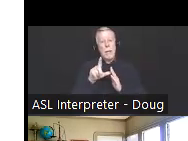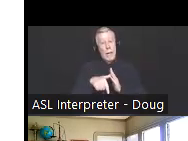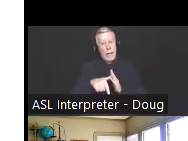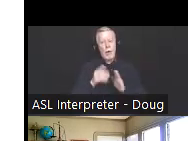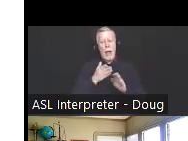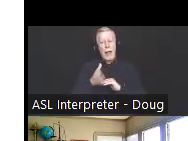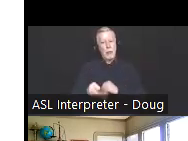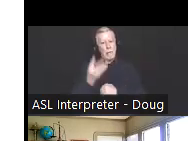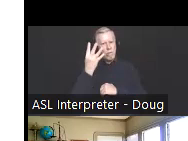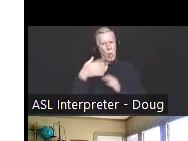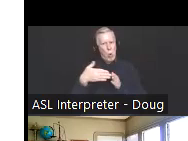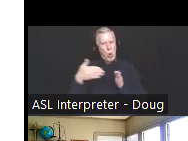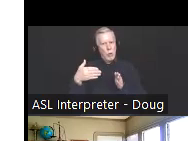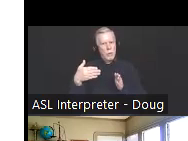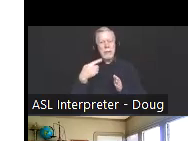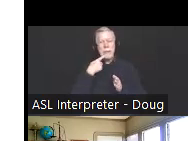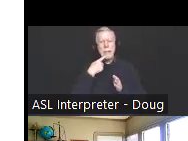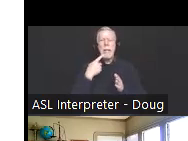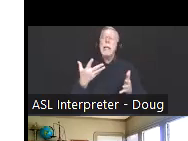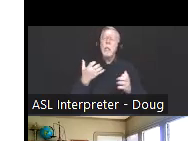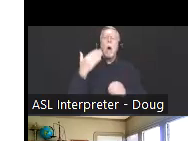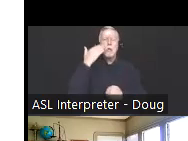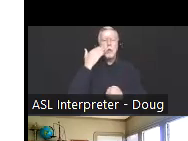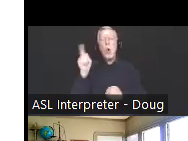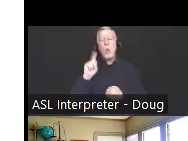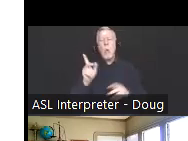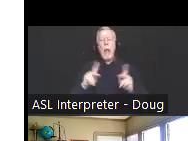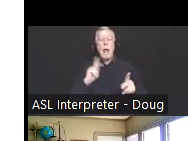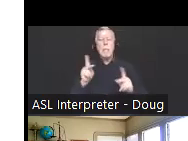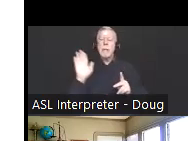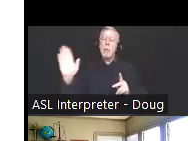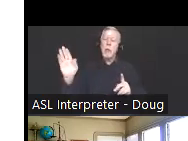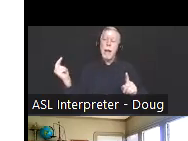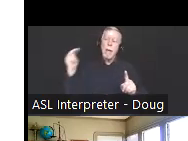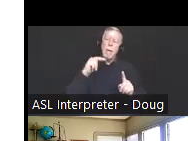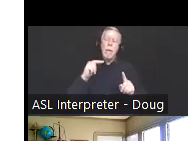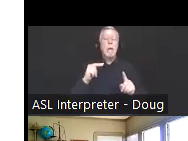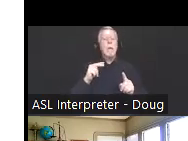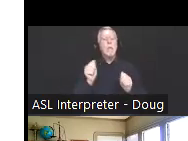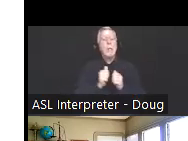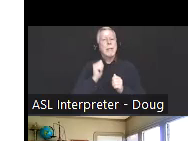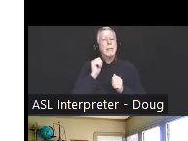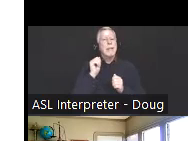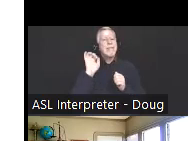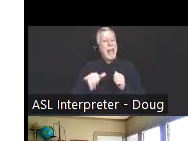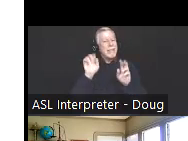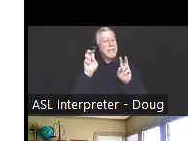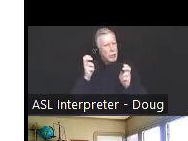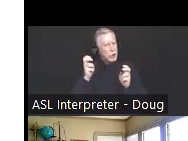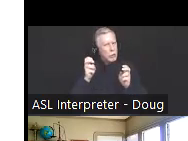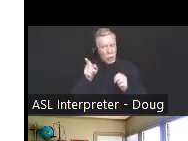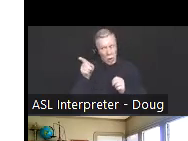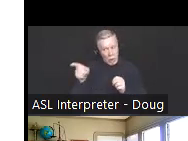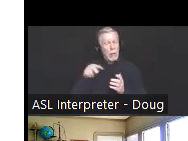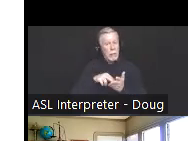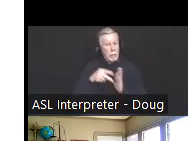to know, where are people sitting at the table relative to their experience with the issue? Are they intended